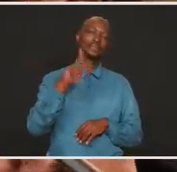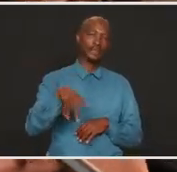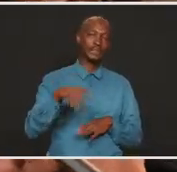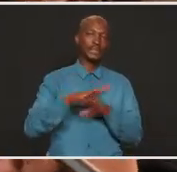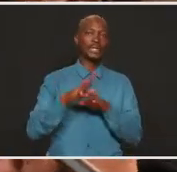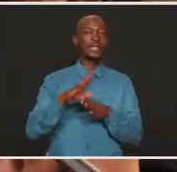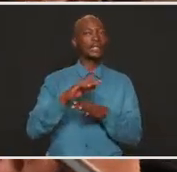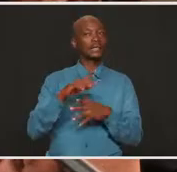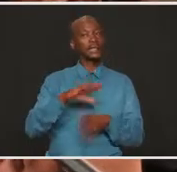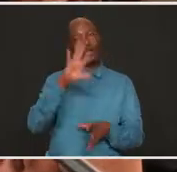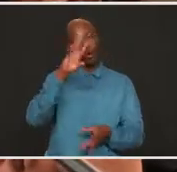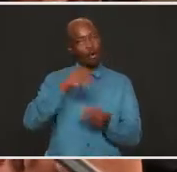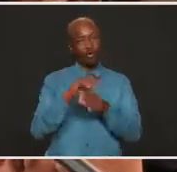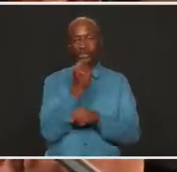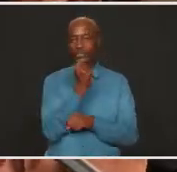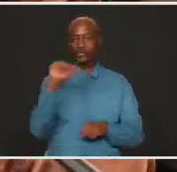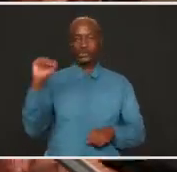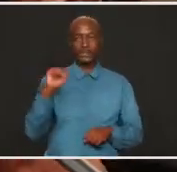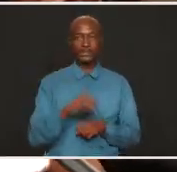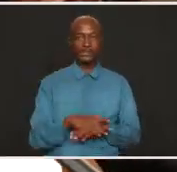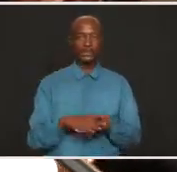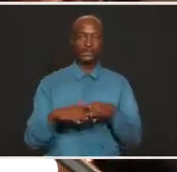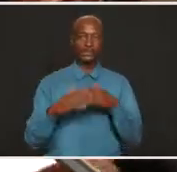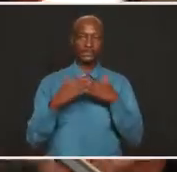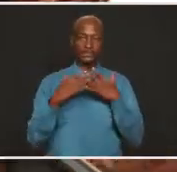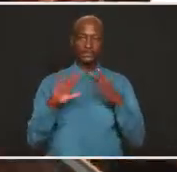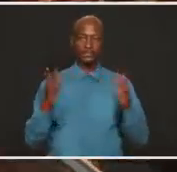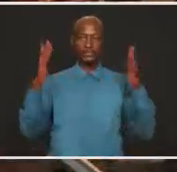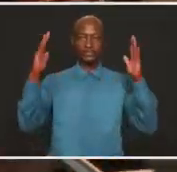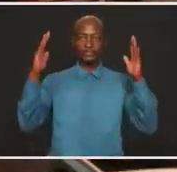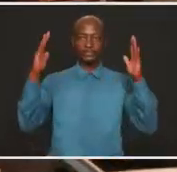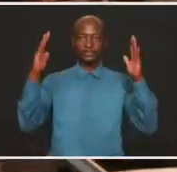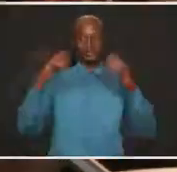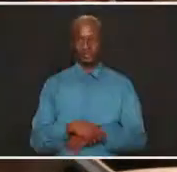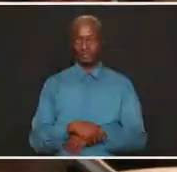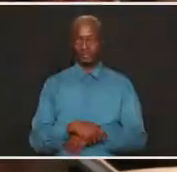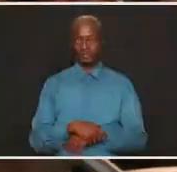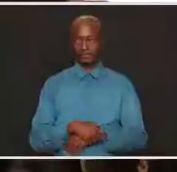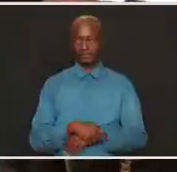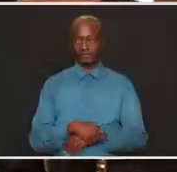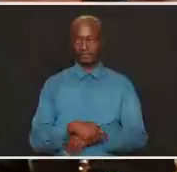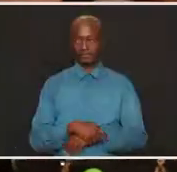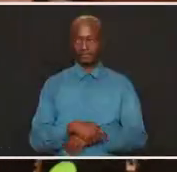the bill in its entirely I thank you